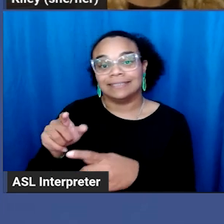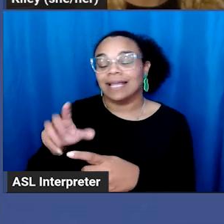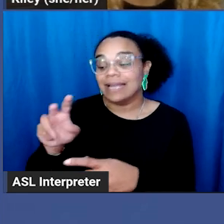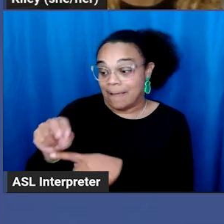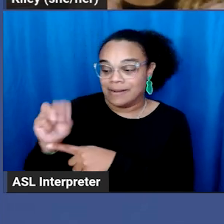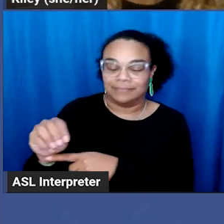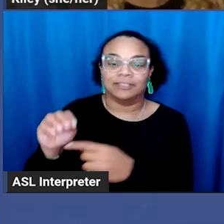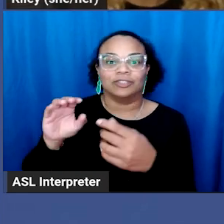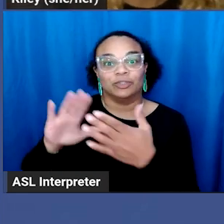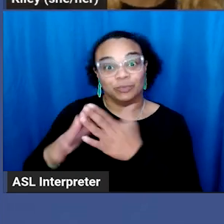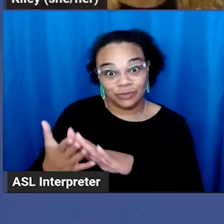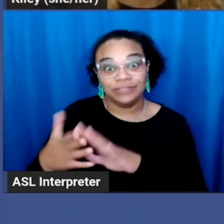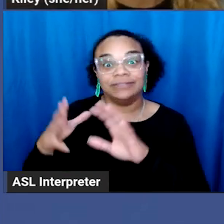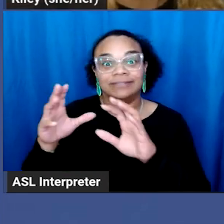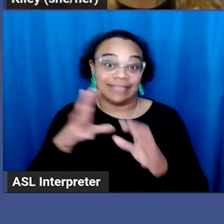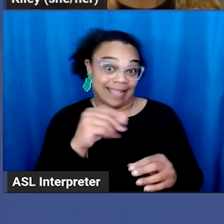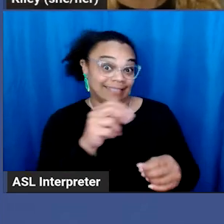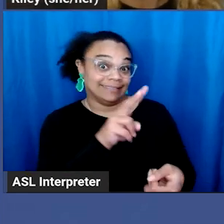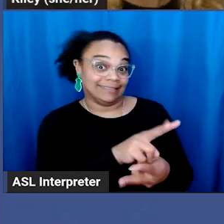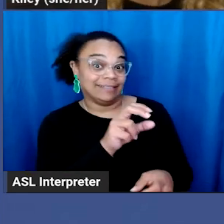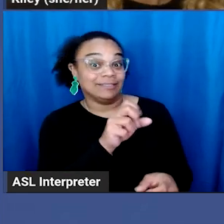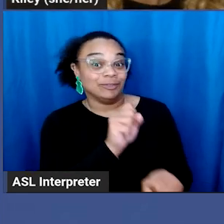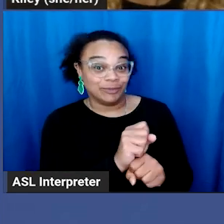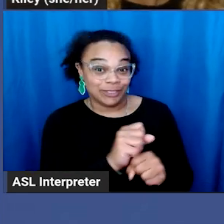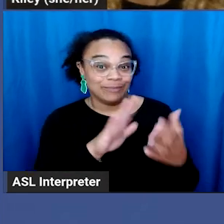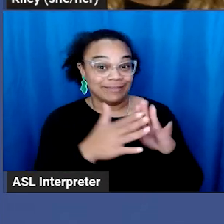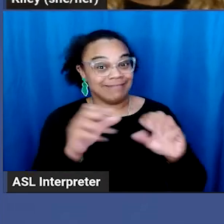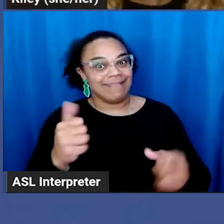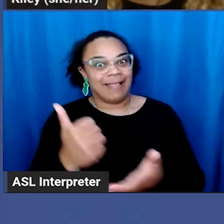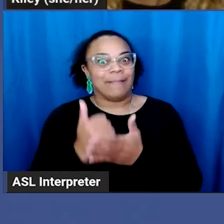communities can help you build resilience and shared growth.